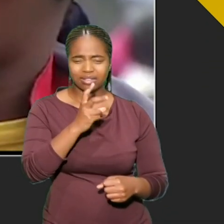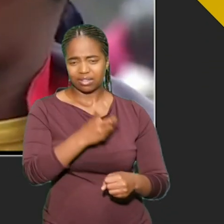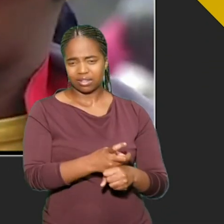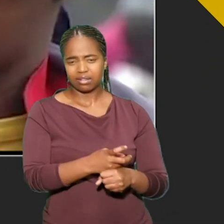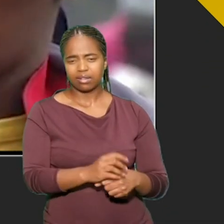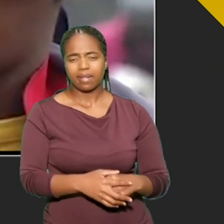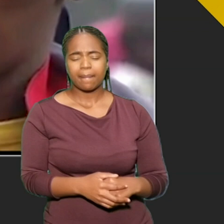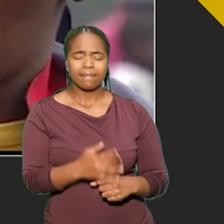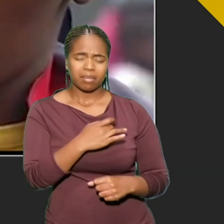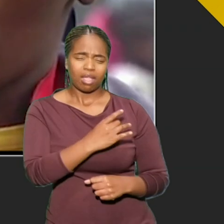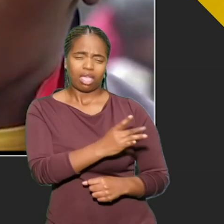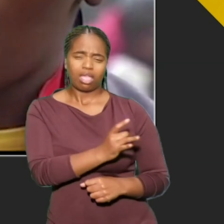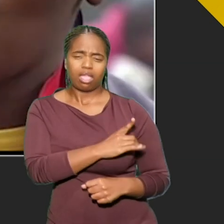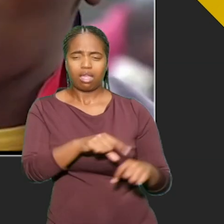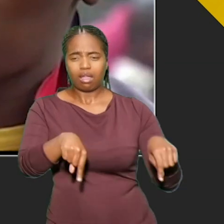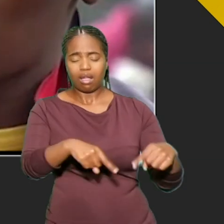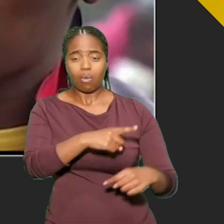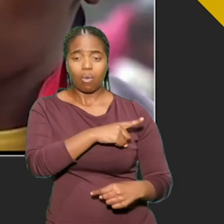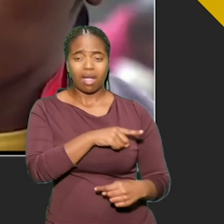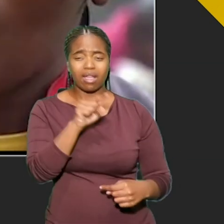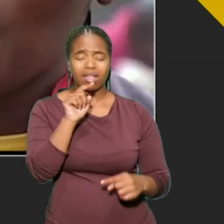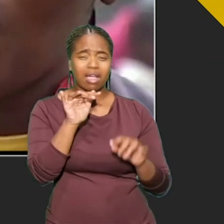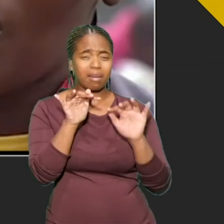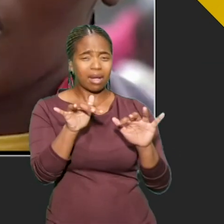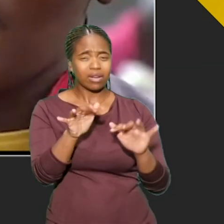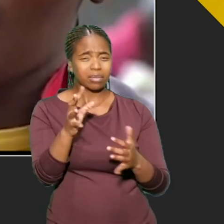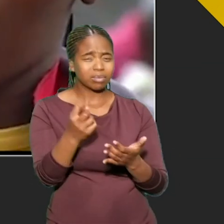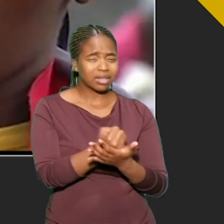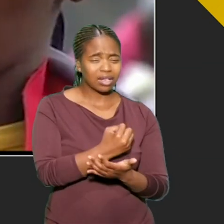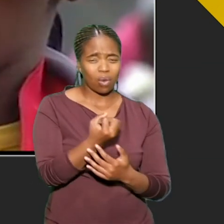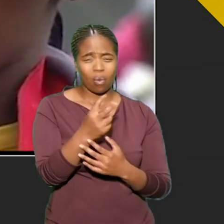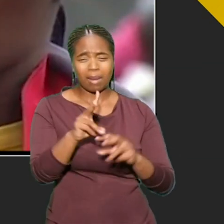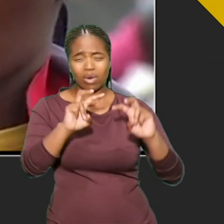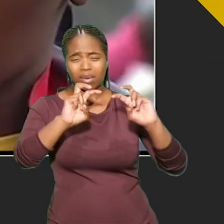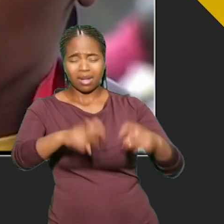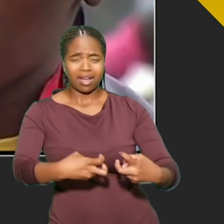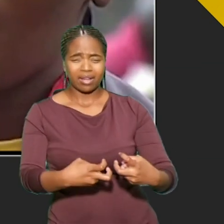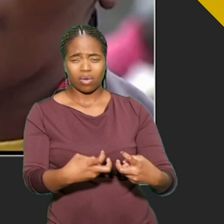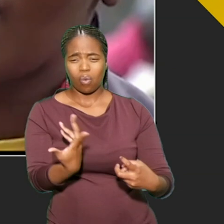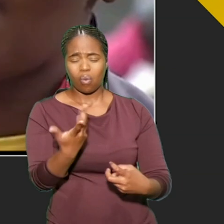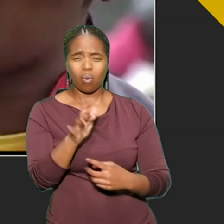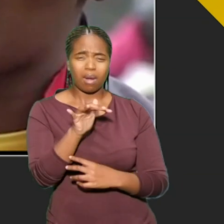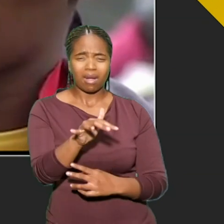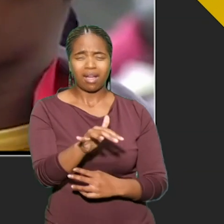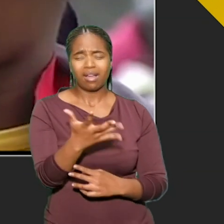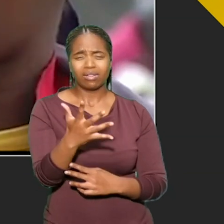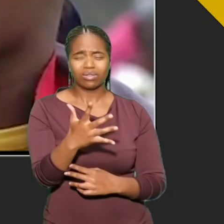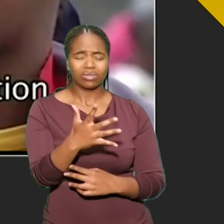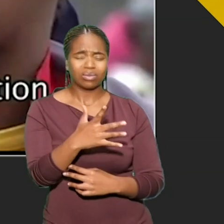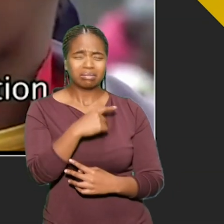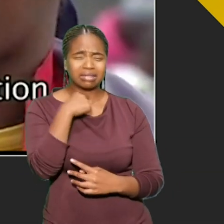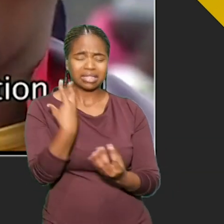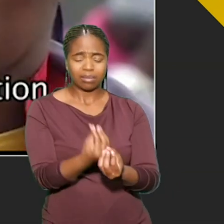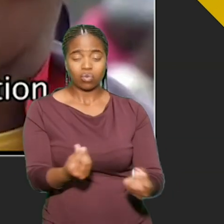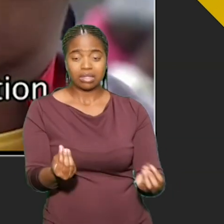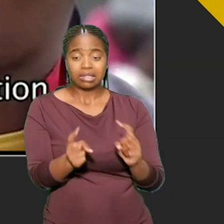ndibanalo ixhala kuba kuyamelwa ngabantu bakho bantu bareyphayo kubekho nabantu abatseca abantwana intloko qha uba kuyanyanzela